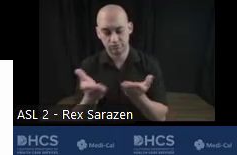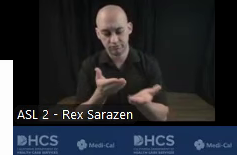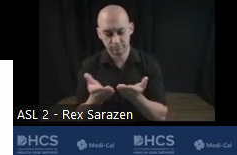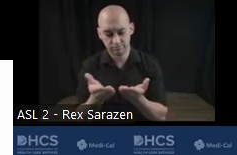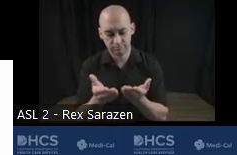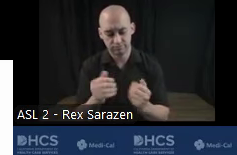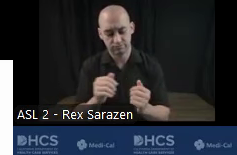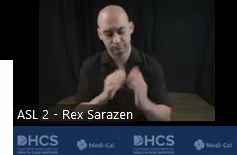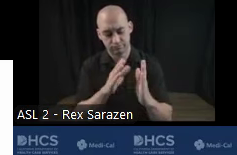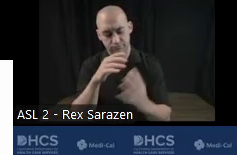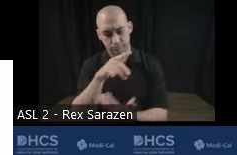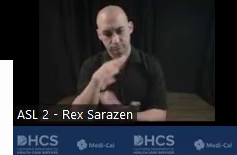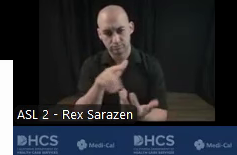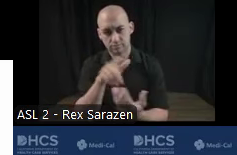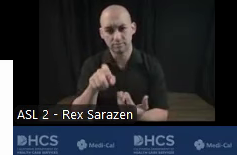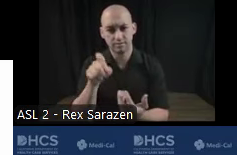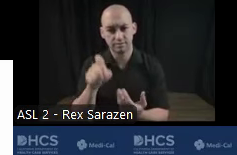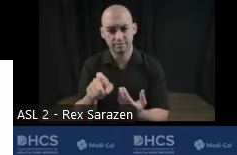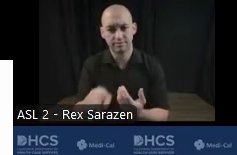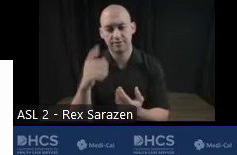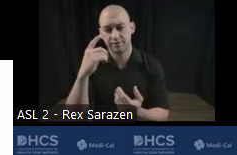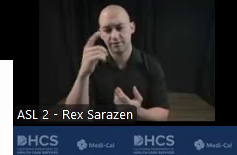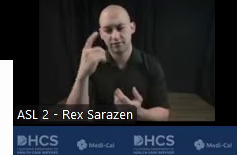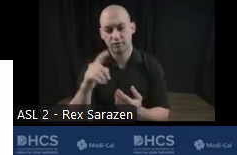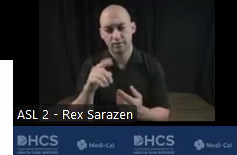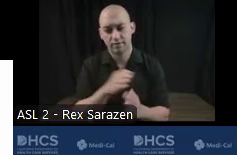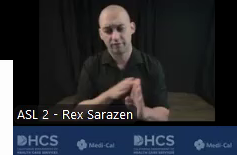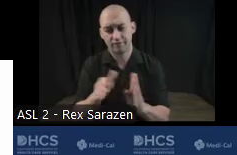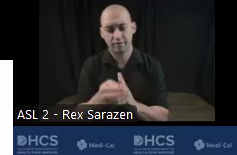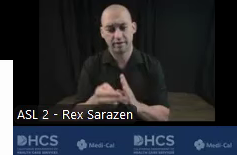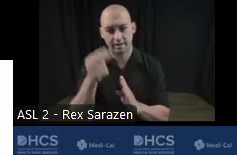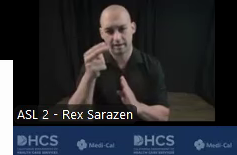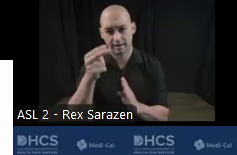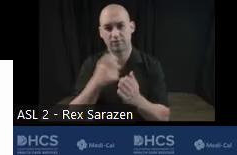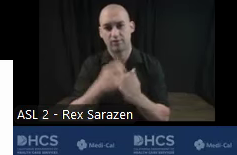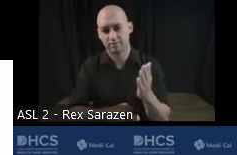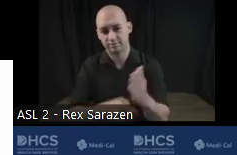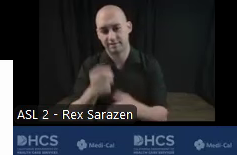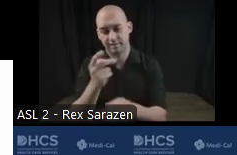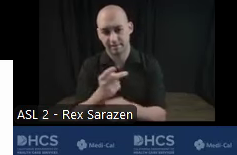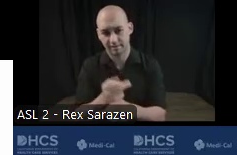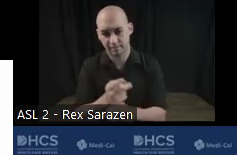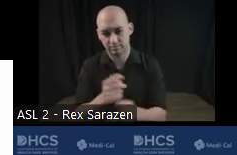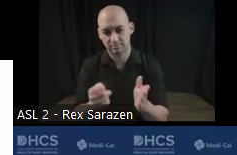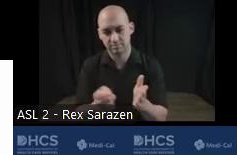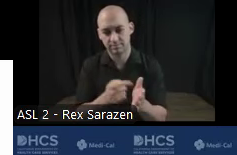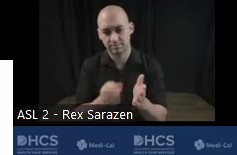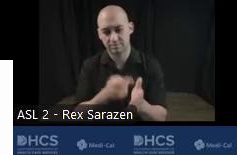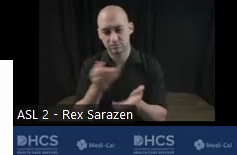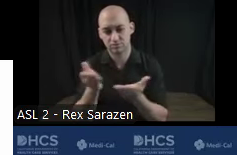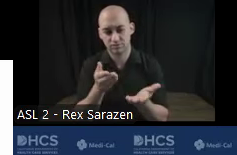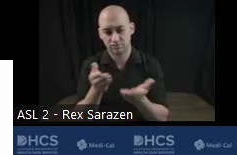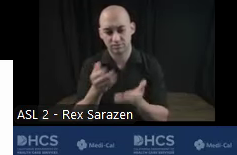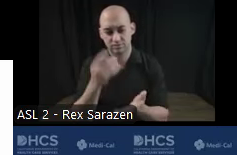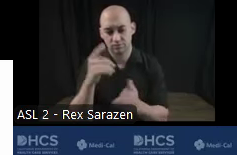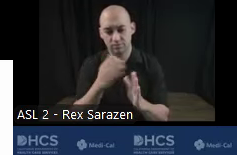needs, and they're also intended to avoid higher, costlier levels of care. Some of these services that are available through community